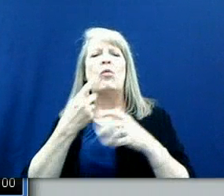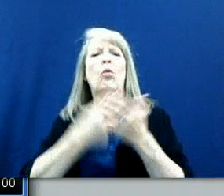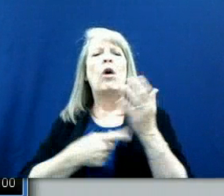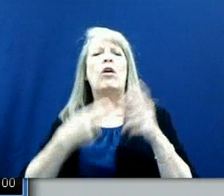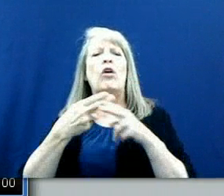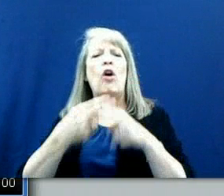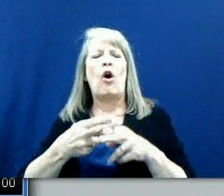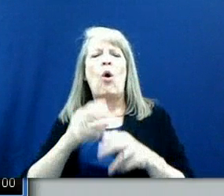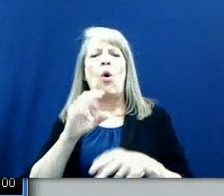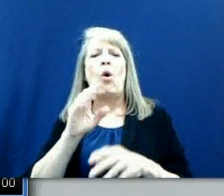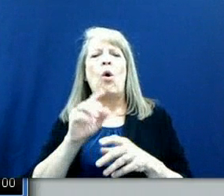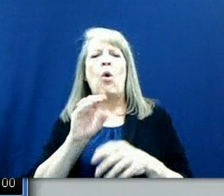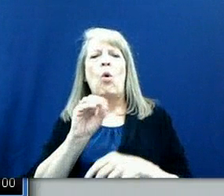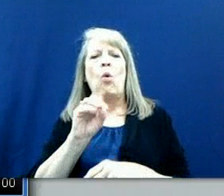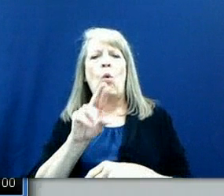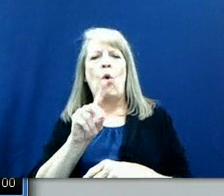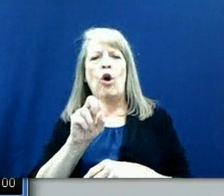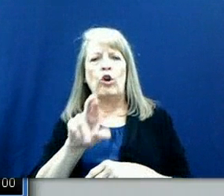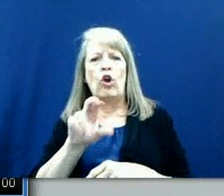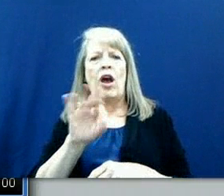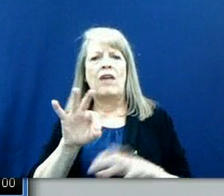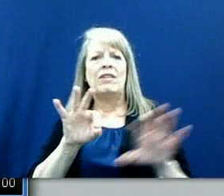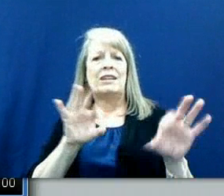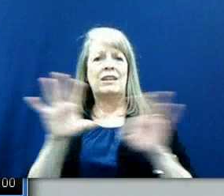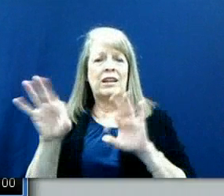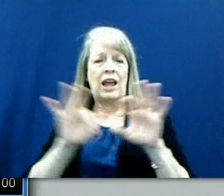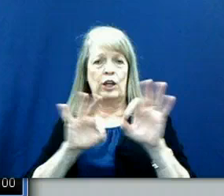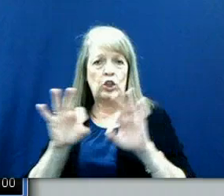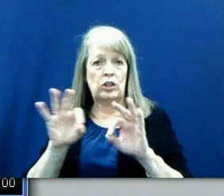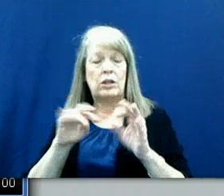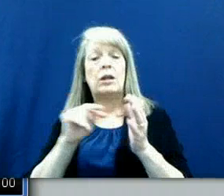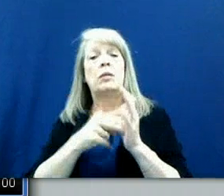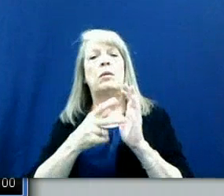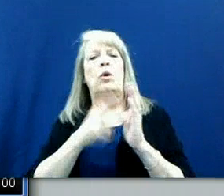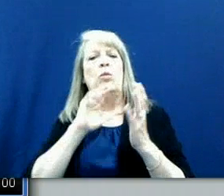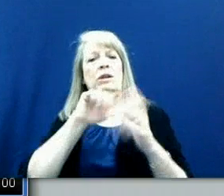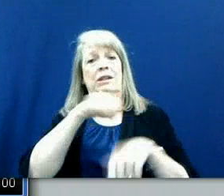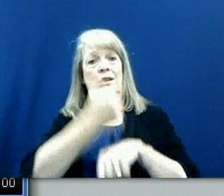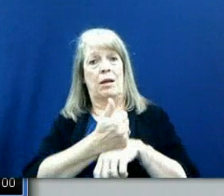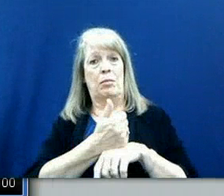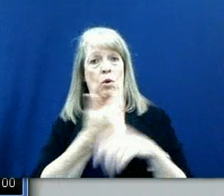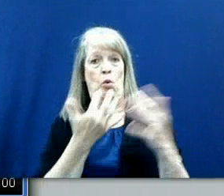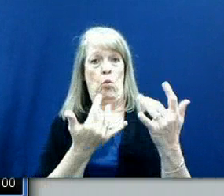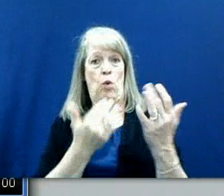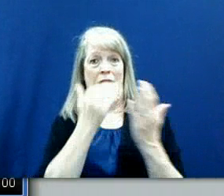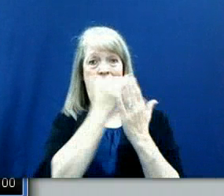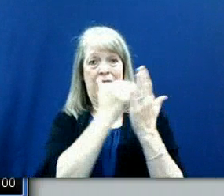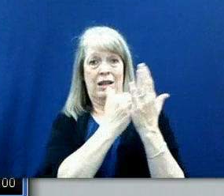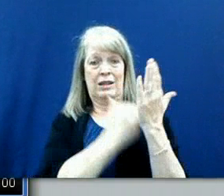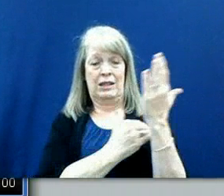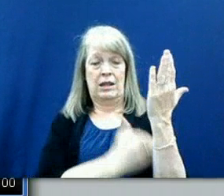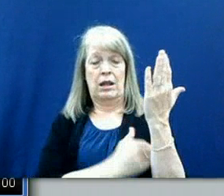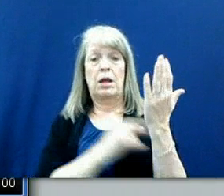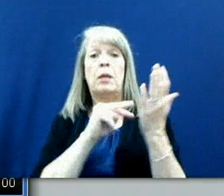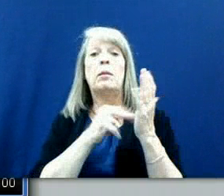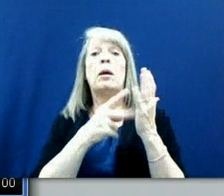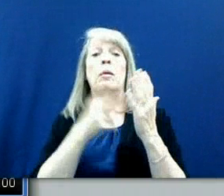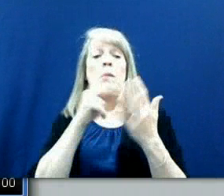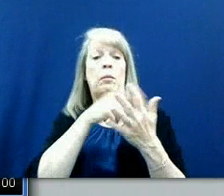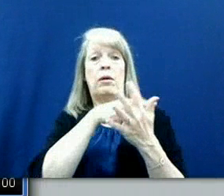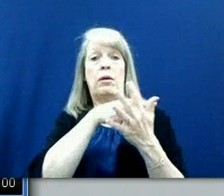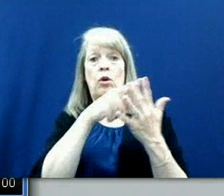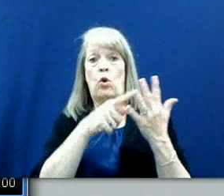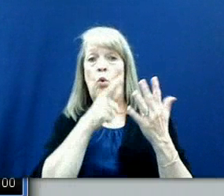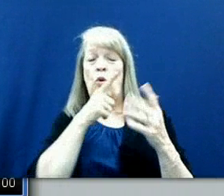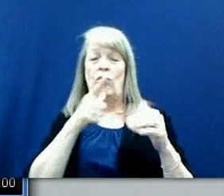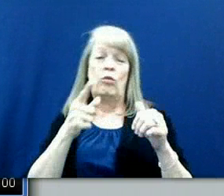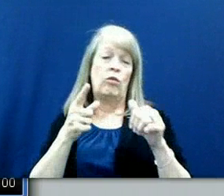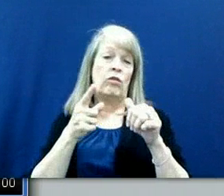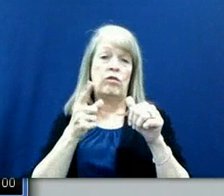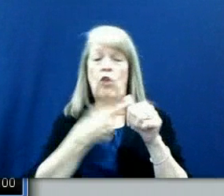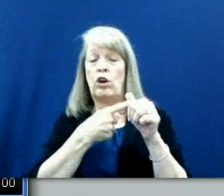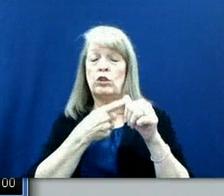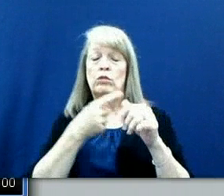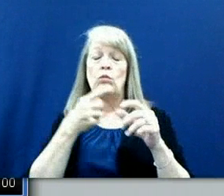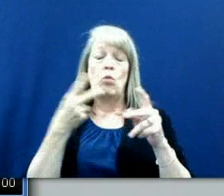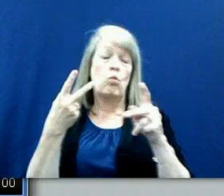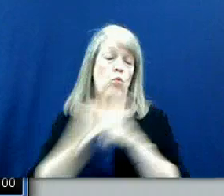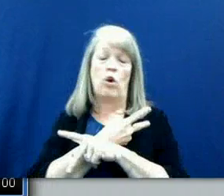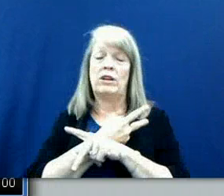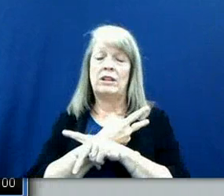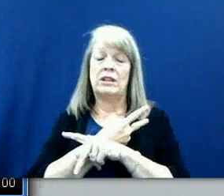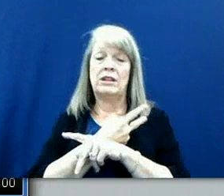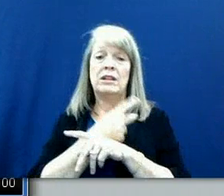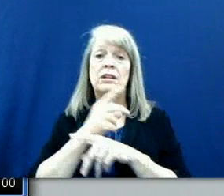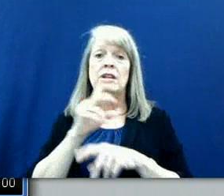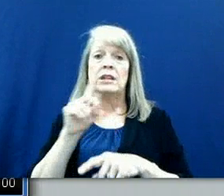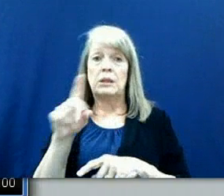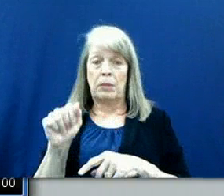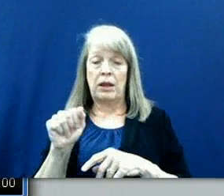federally sanctioned waiting list in which individuals with the most severe disabilities get served first, and others